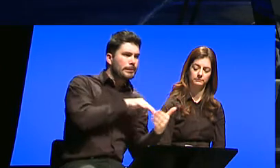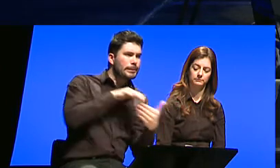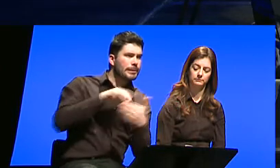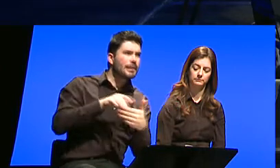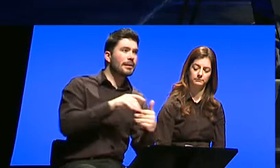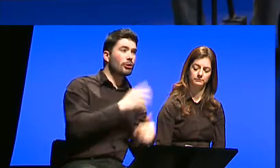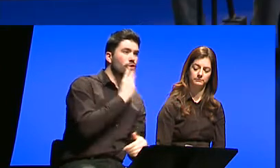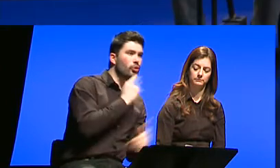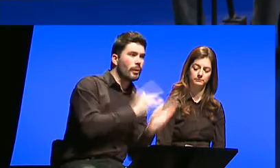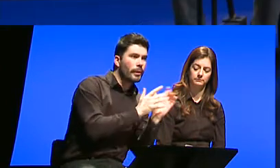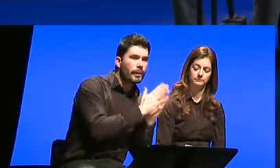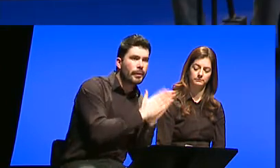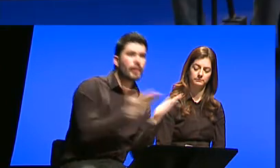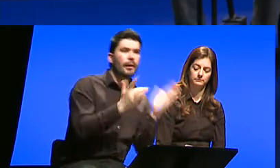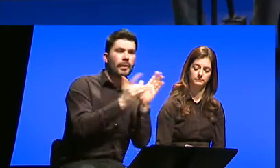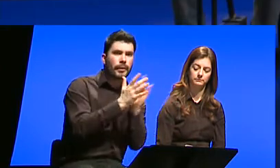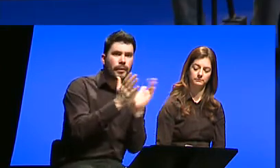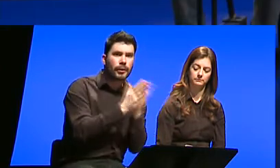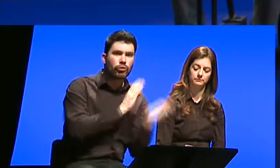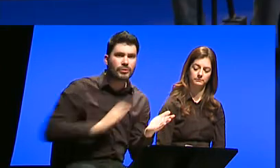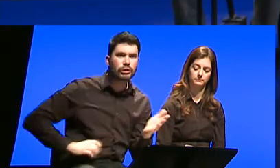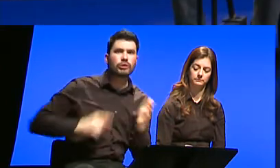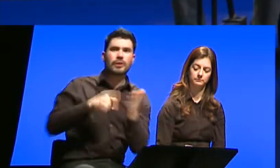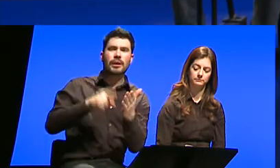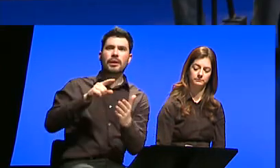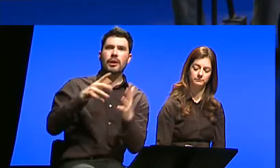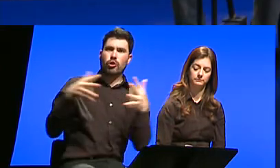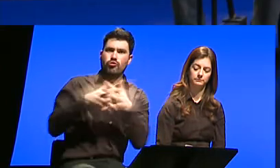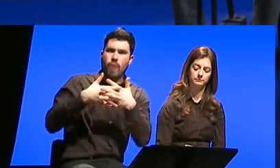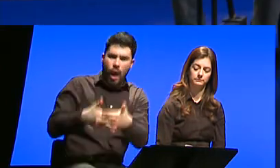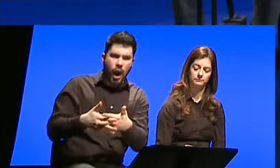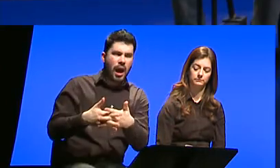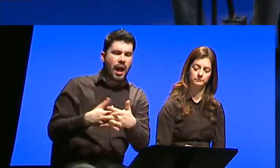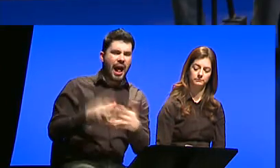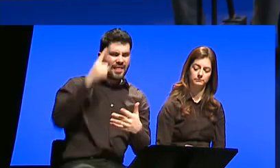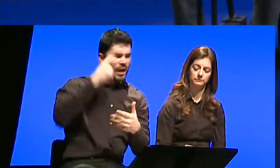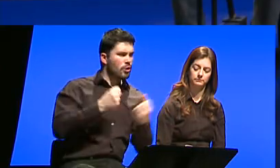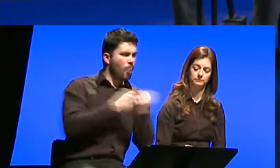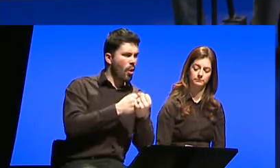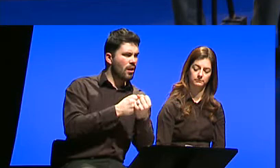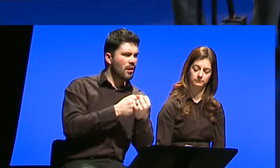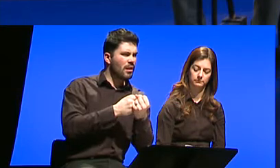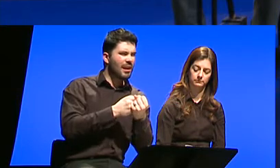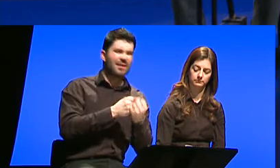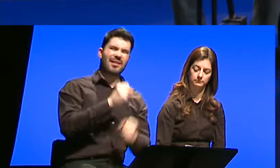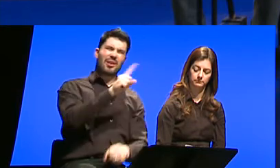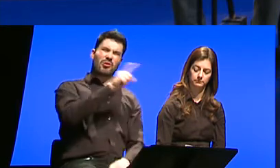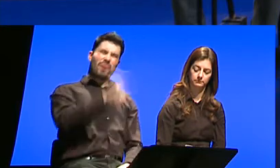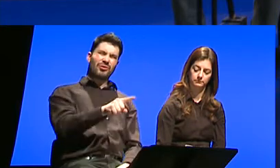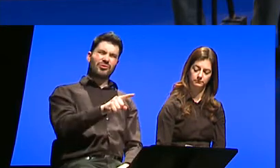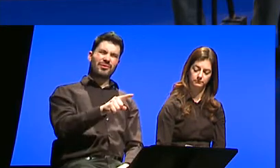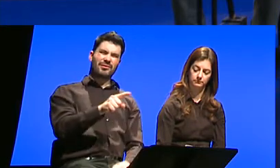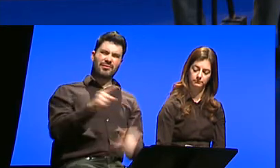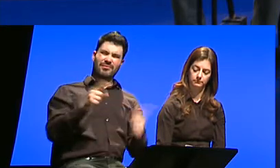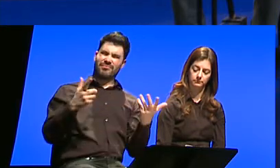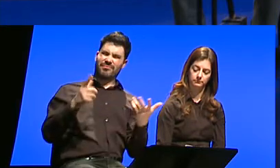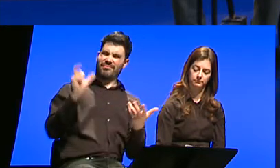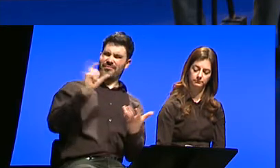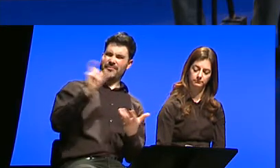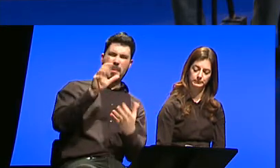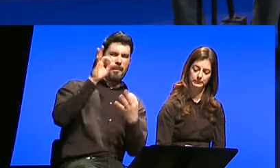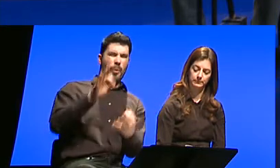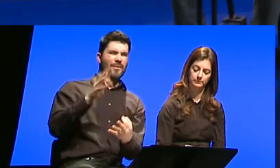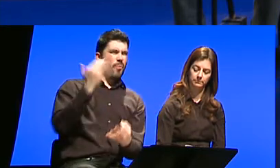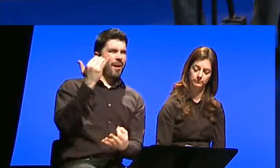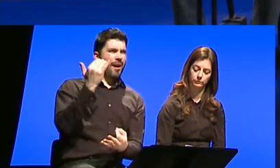and the Torah, first to defend Islam and then to question it. Why is Islam the perfect faith? Why is